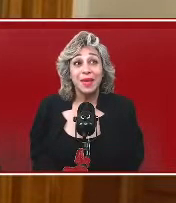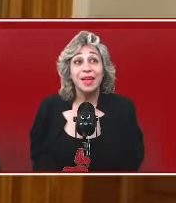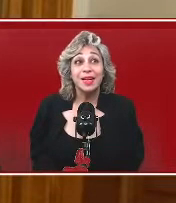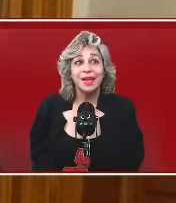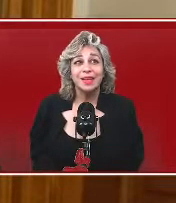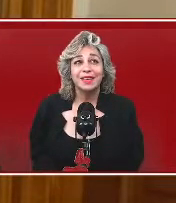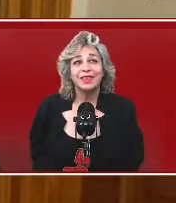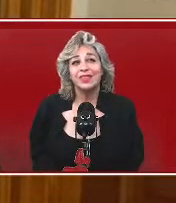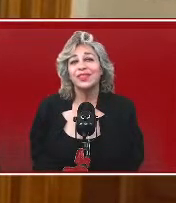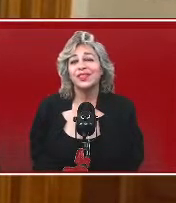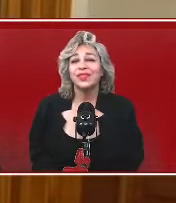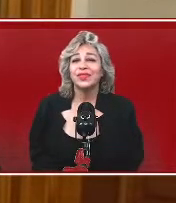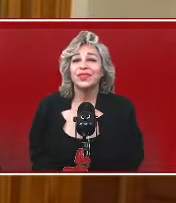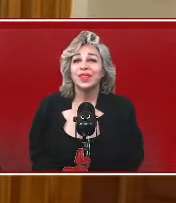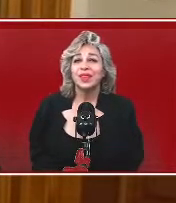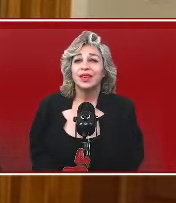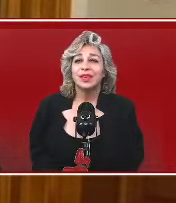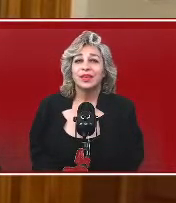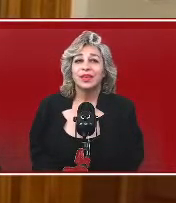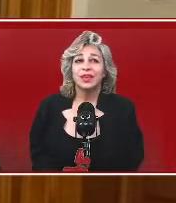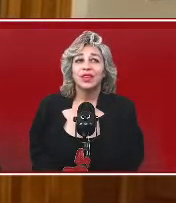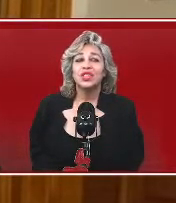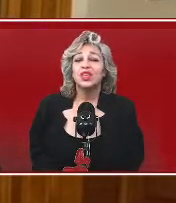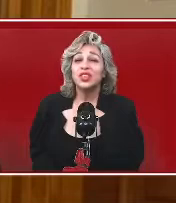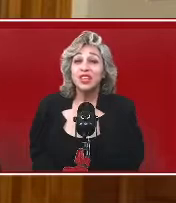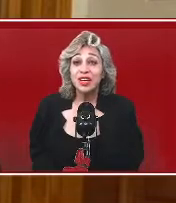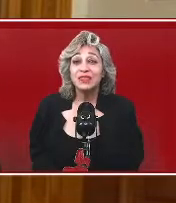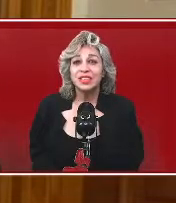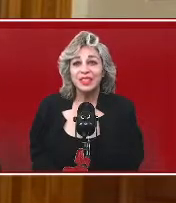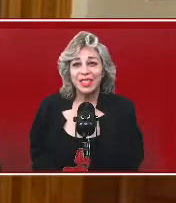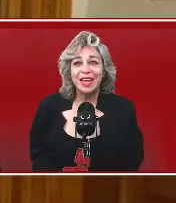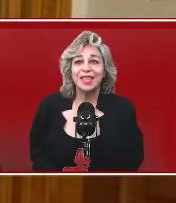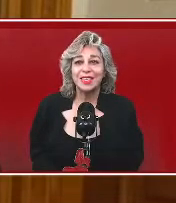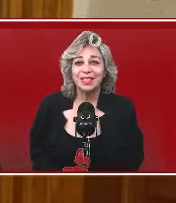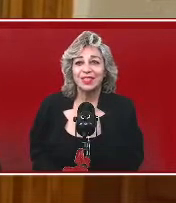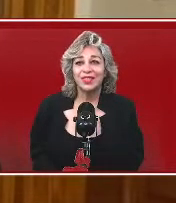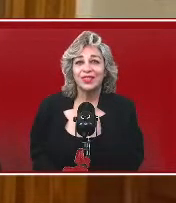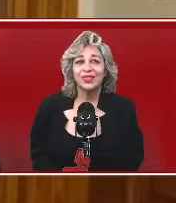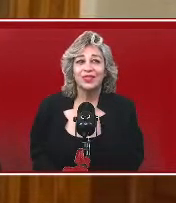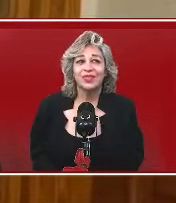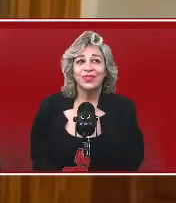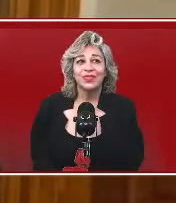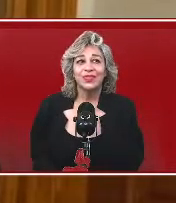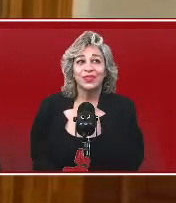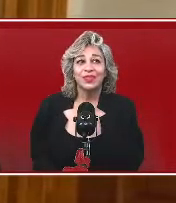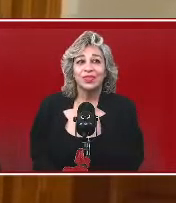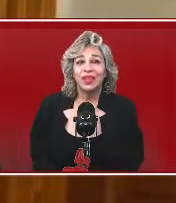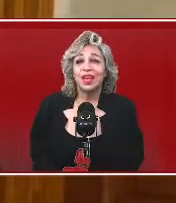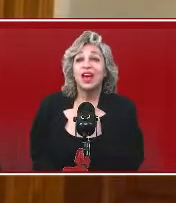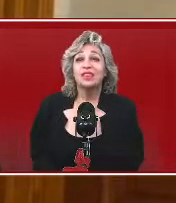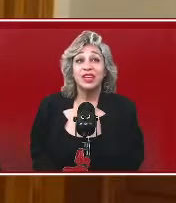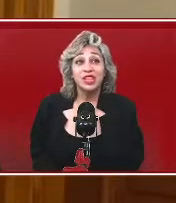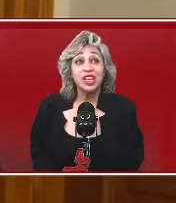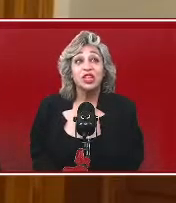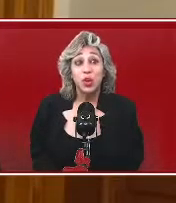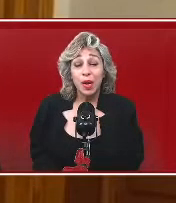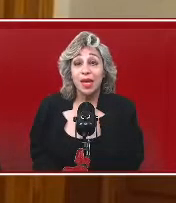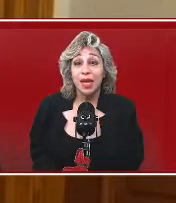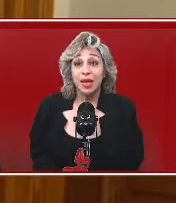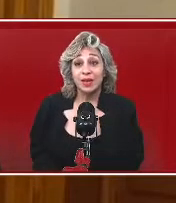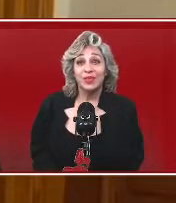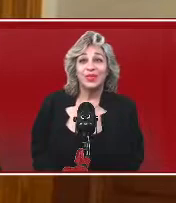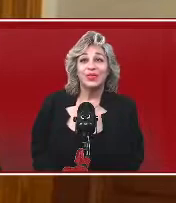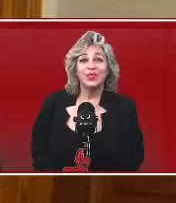I transmitted it a los jefes de Estado to the chiefs of state del G20, of the